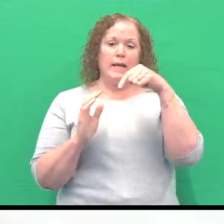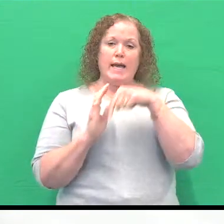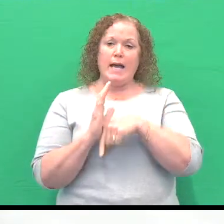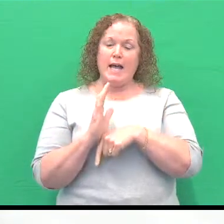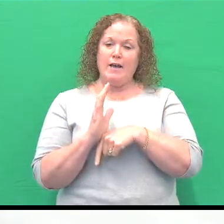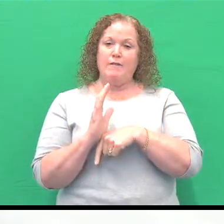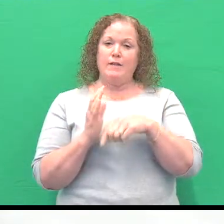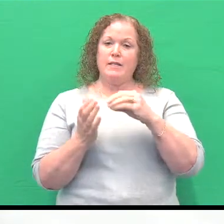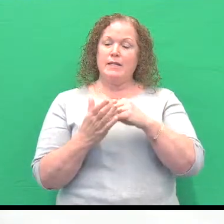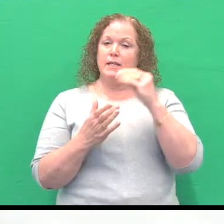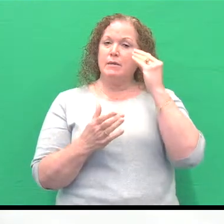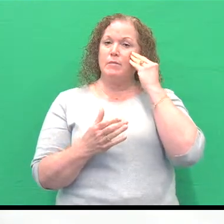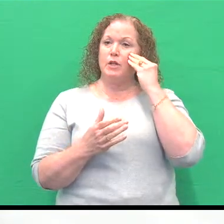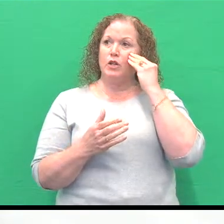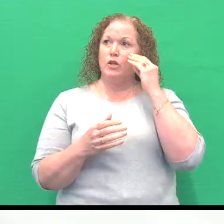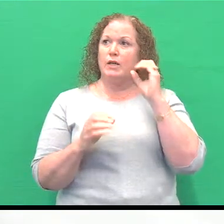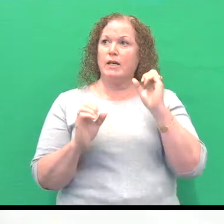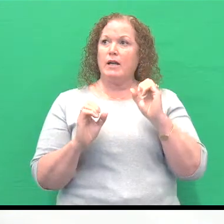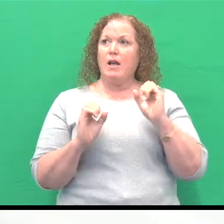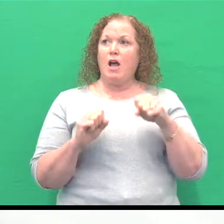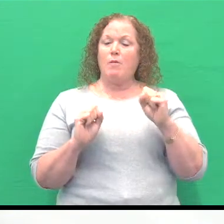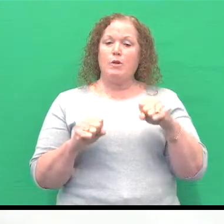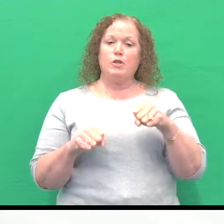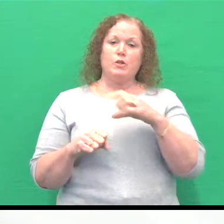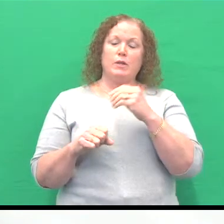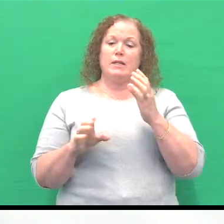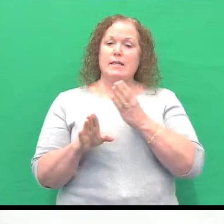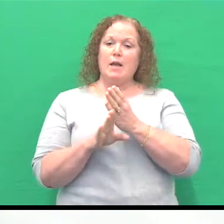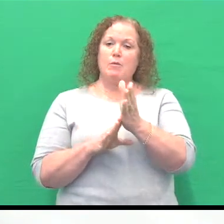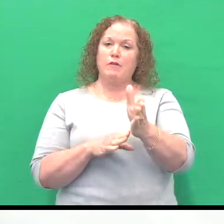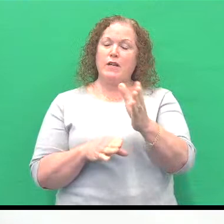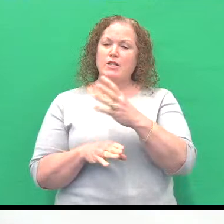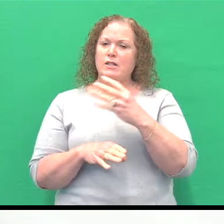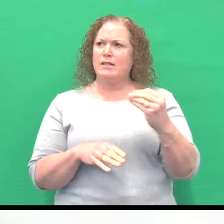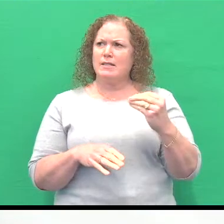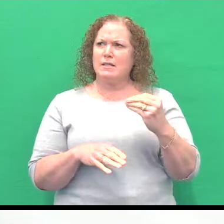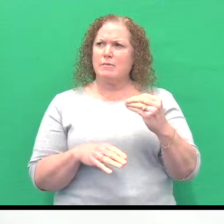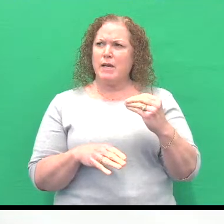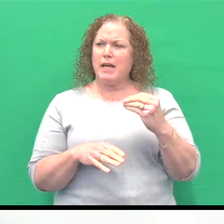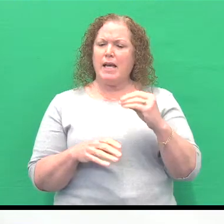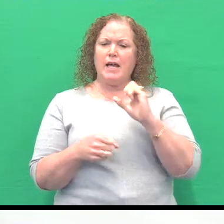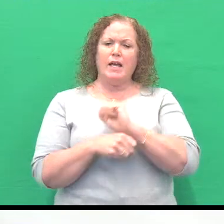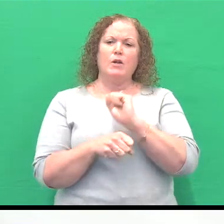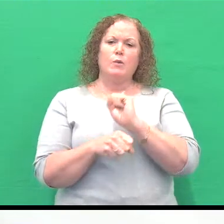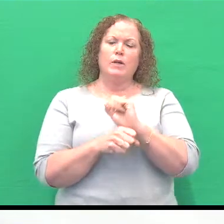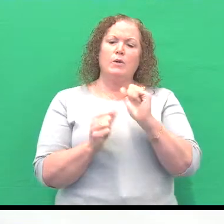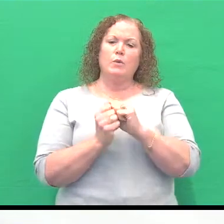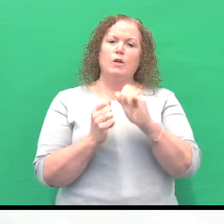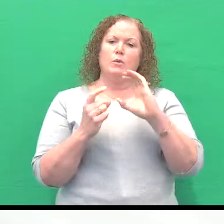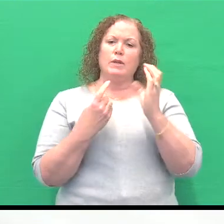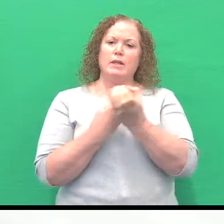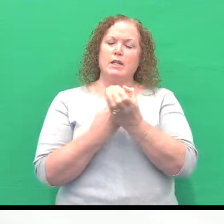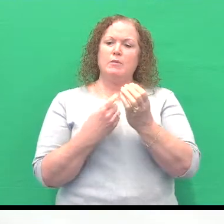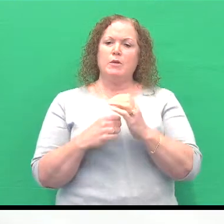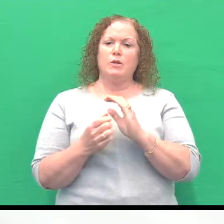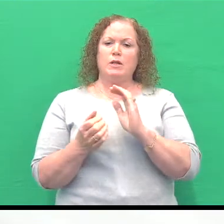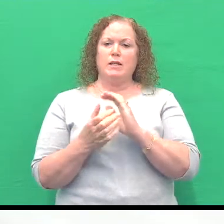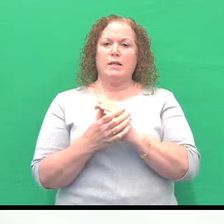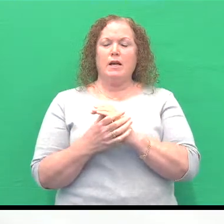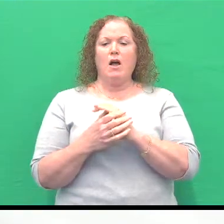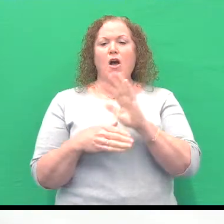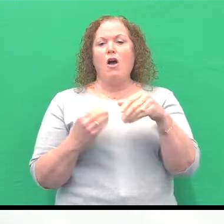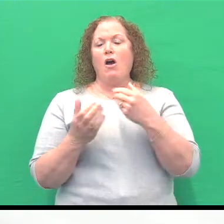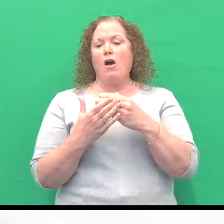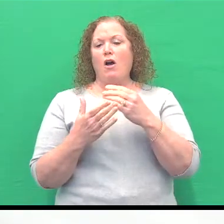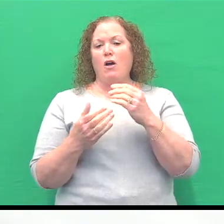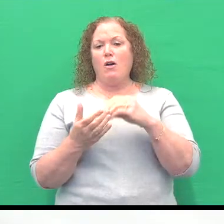opportunities, build professionalism, and engage parents and community to ensure success for all students. All students graduate with the